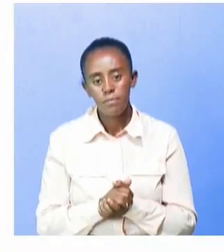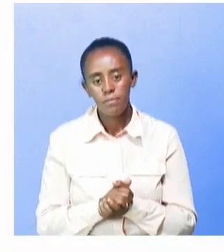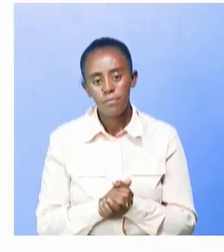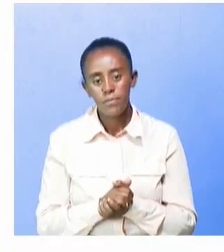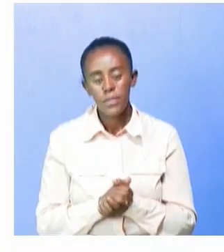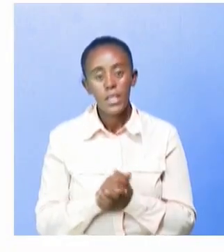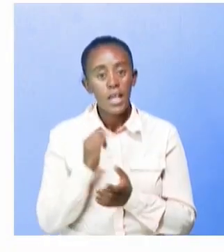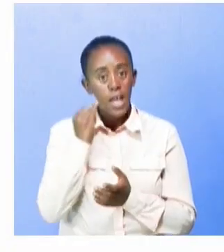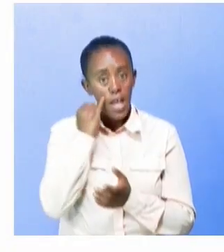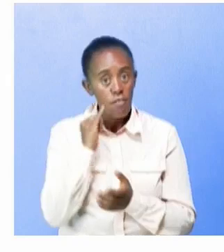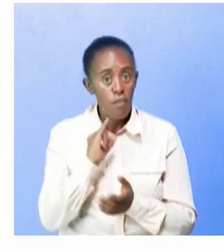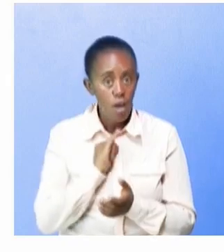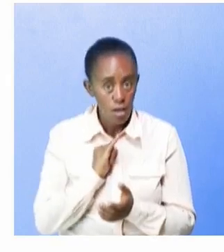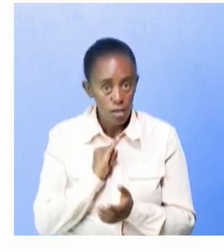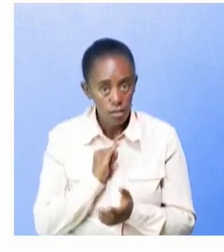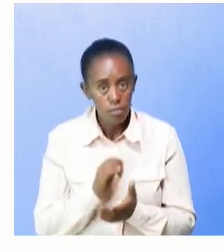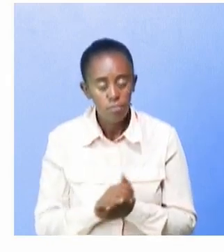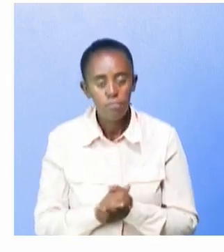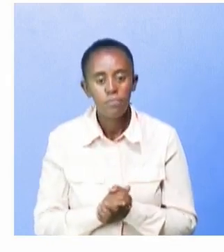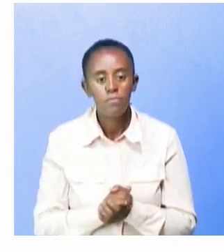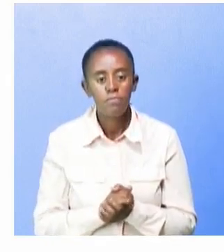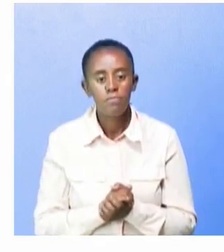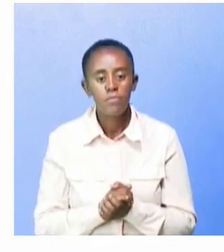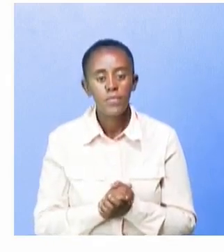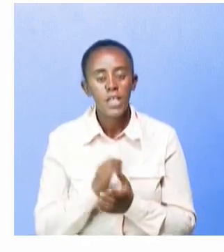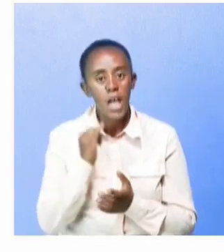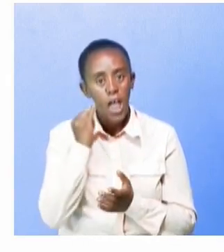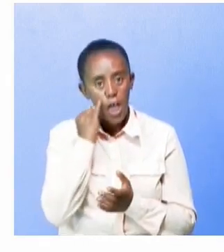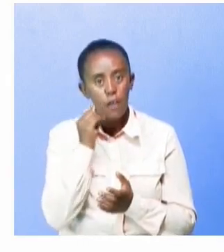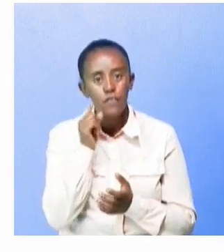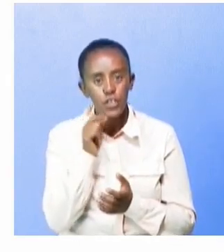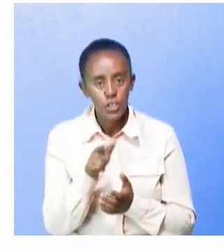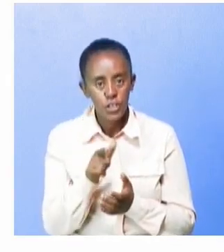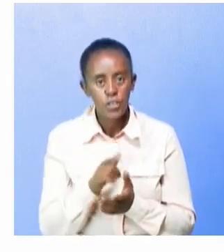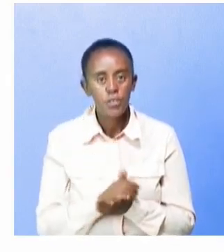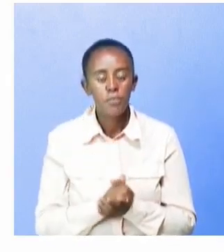If I or if she